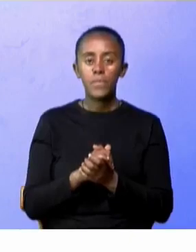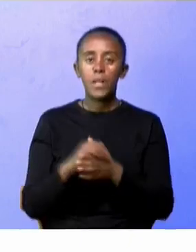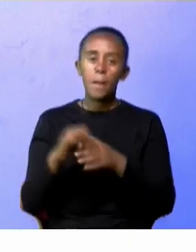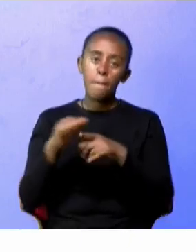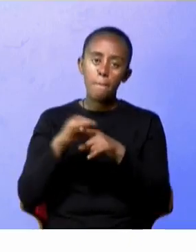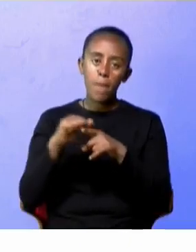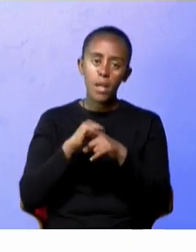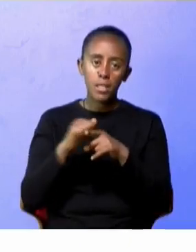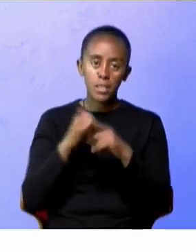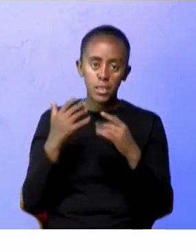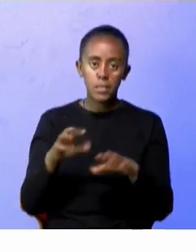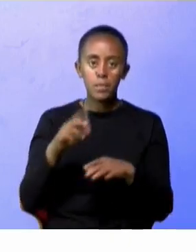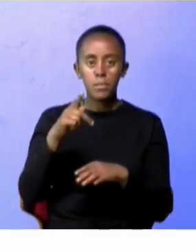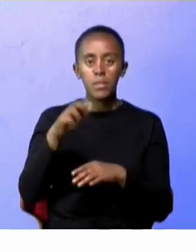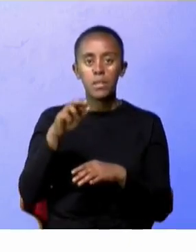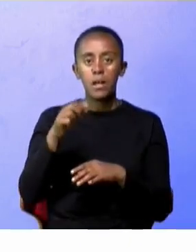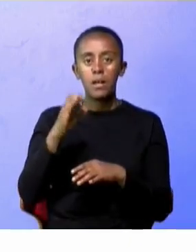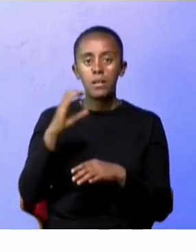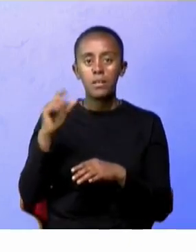practiced